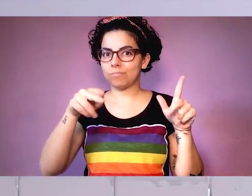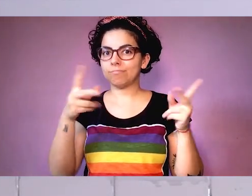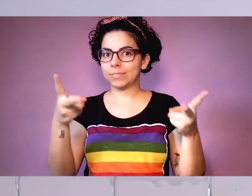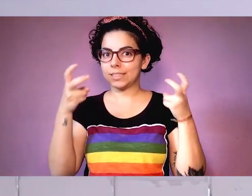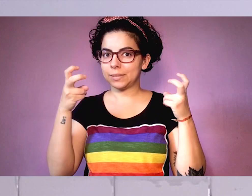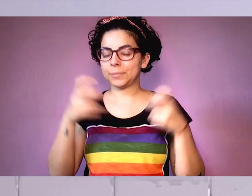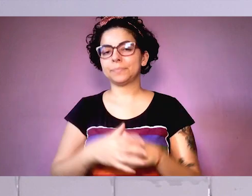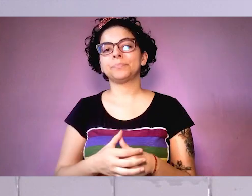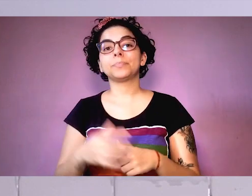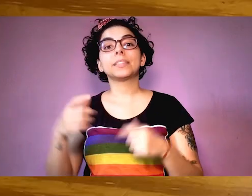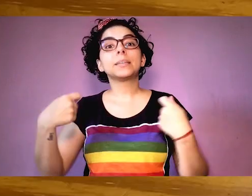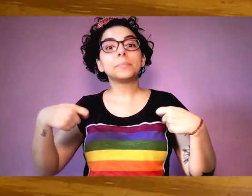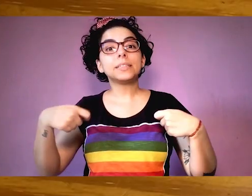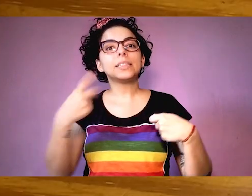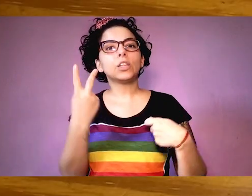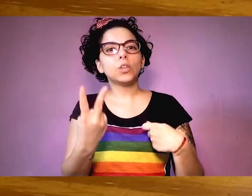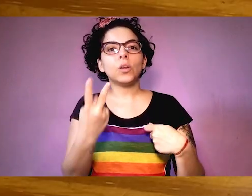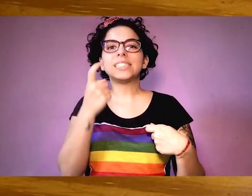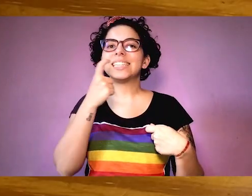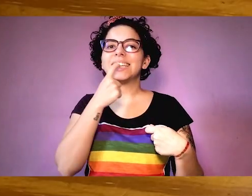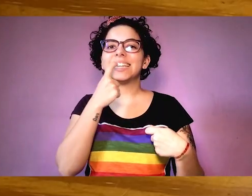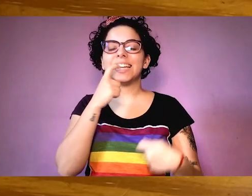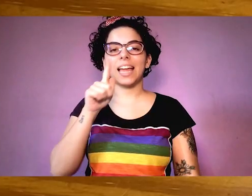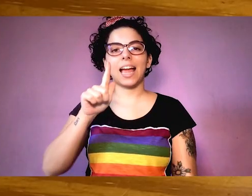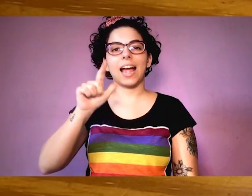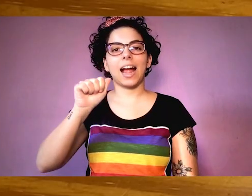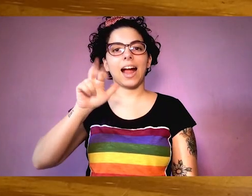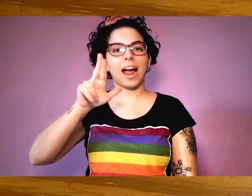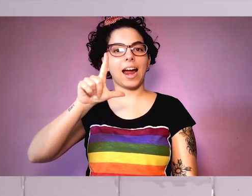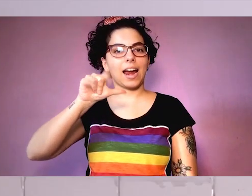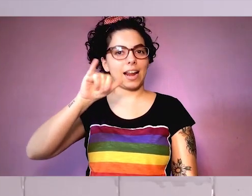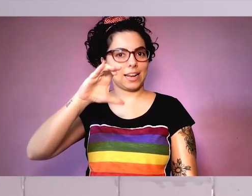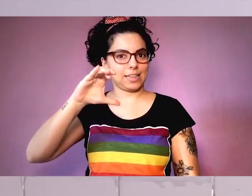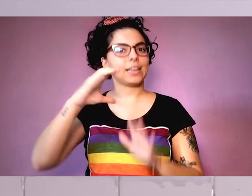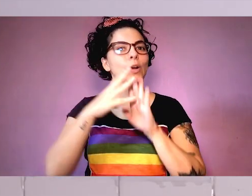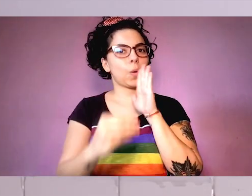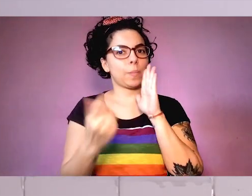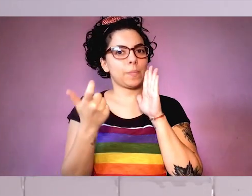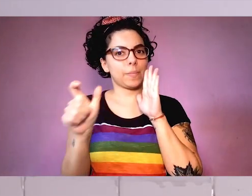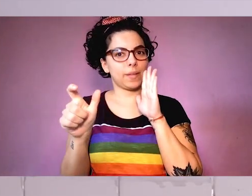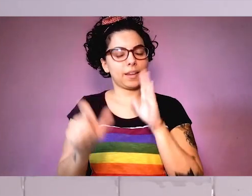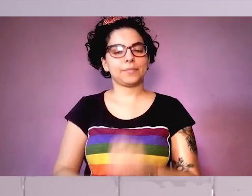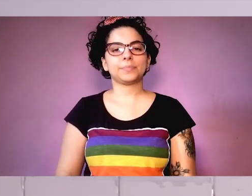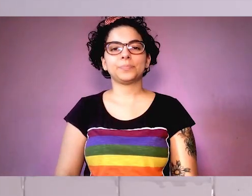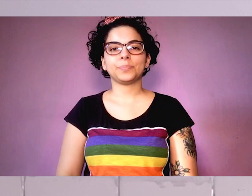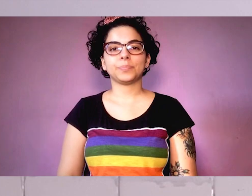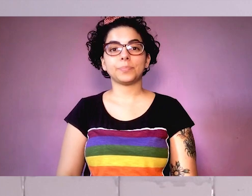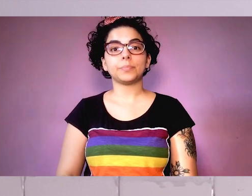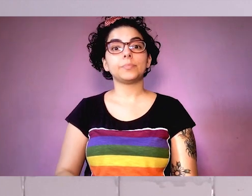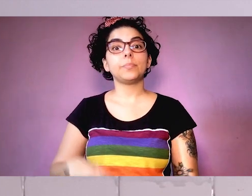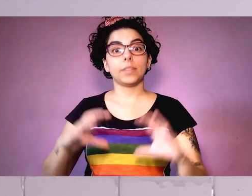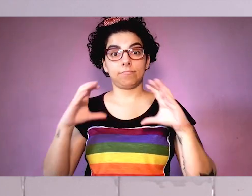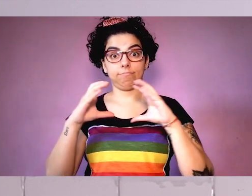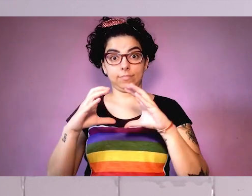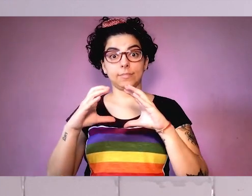Tablespoon, teaspoon. 2 cloves of garlic. Repeat. Garlic.